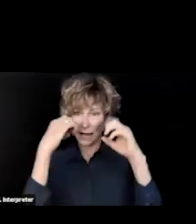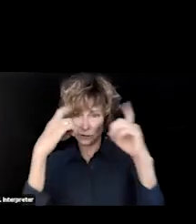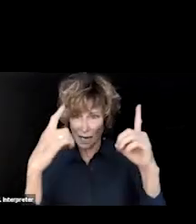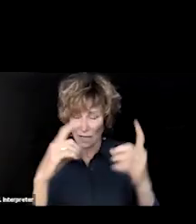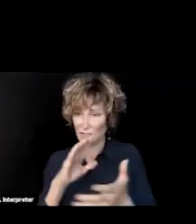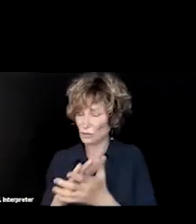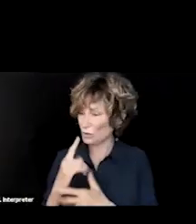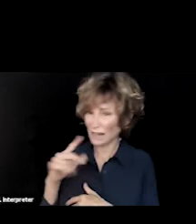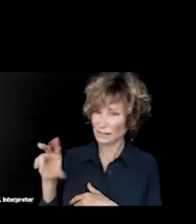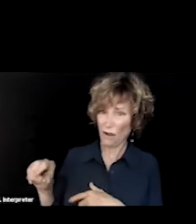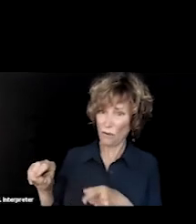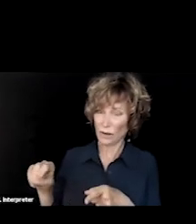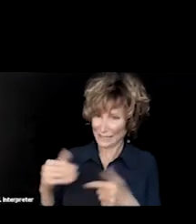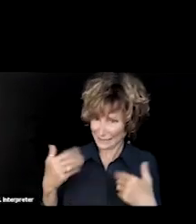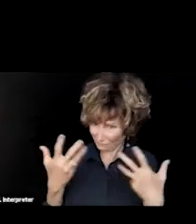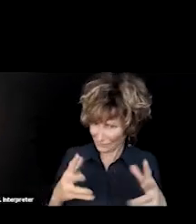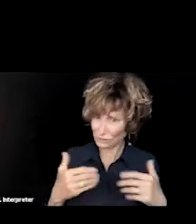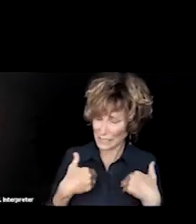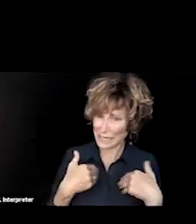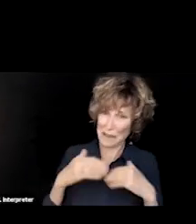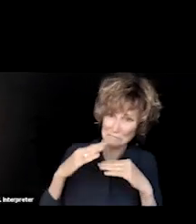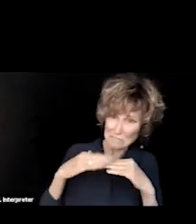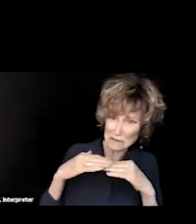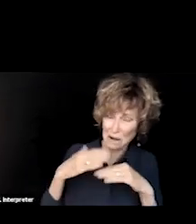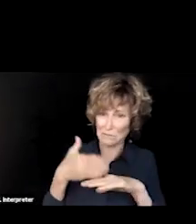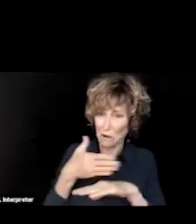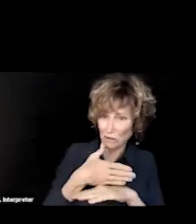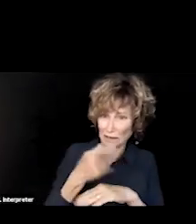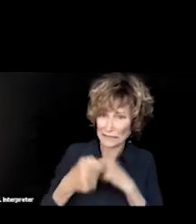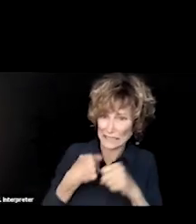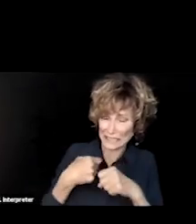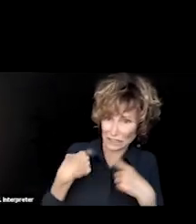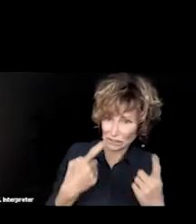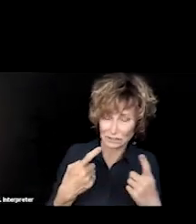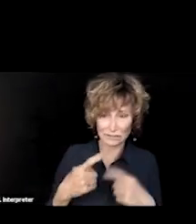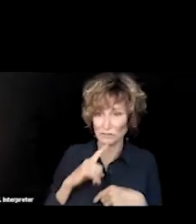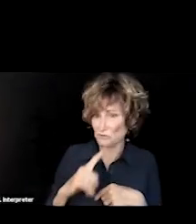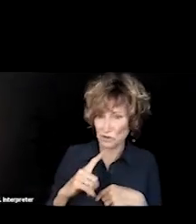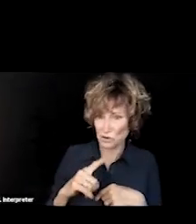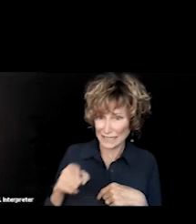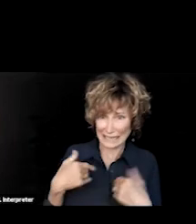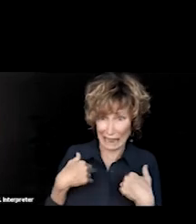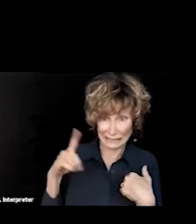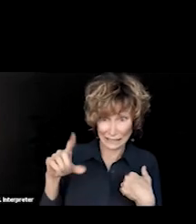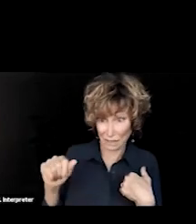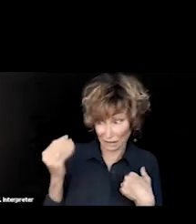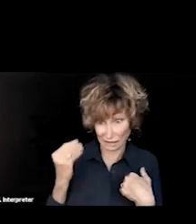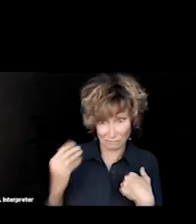school argued he had been making minimal progress over the years. And after all, he has a